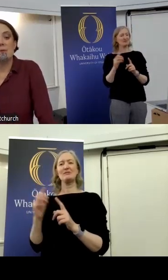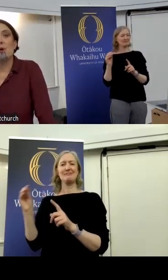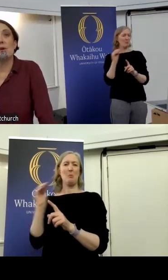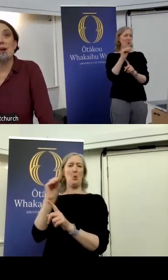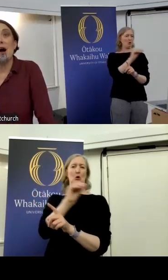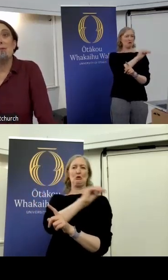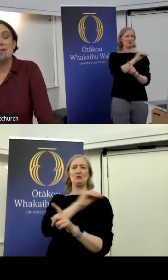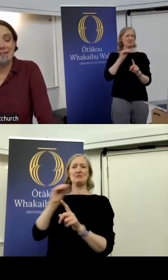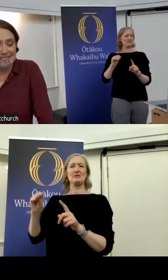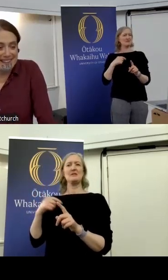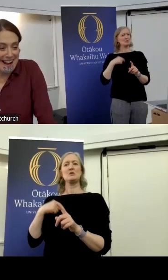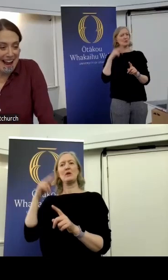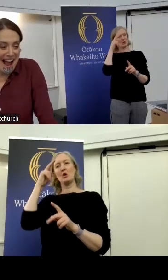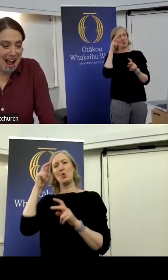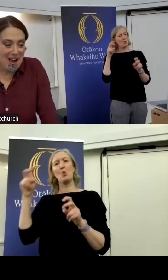way, and so we called it a hybrid.